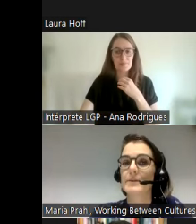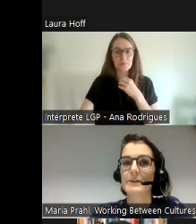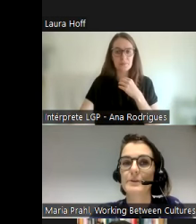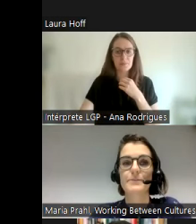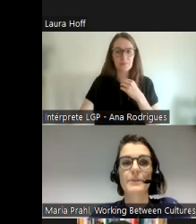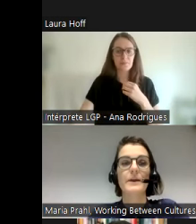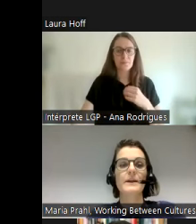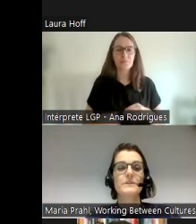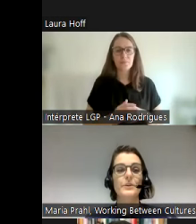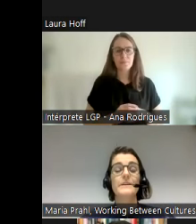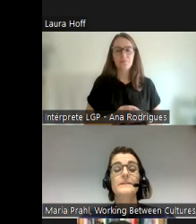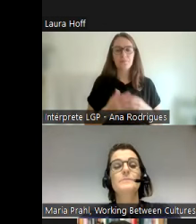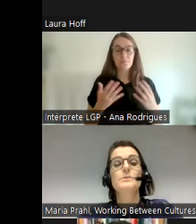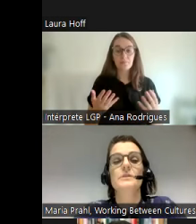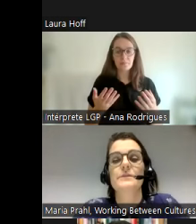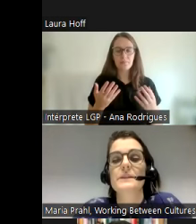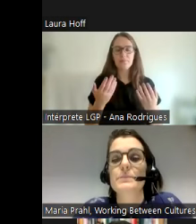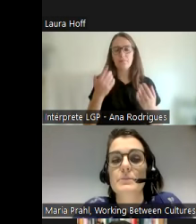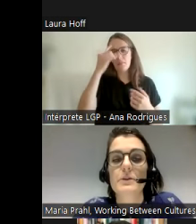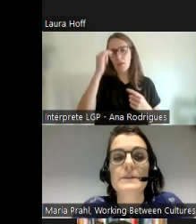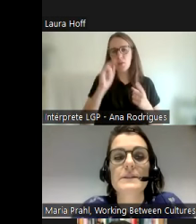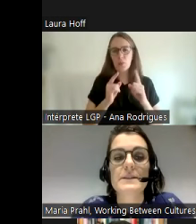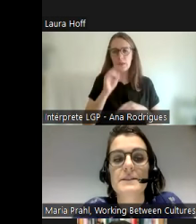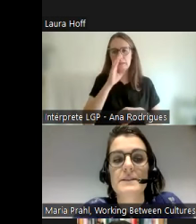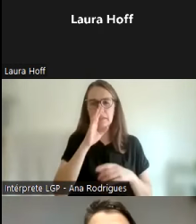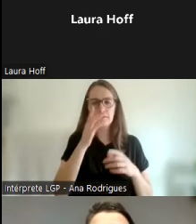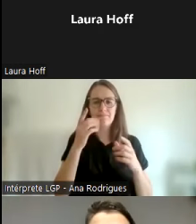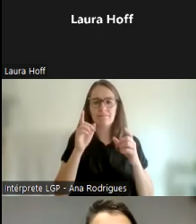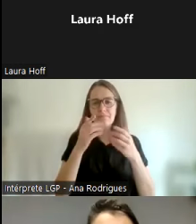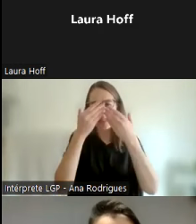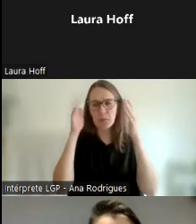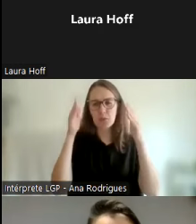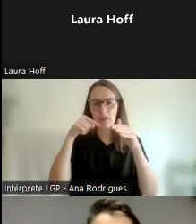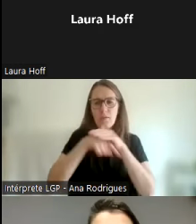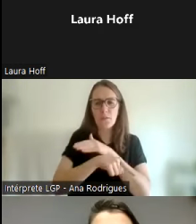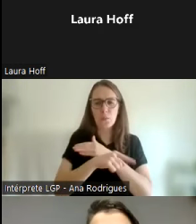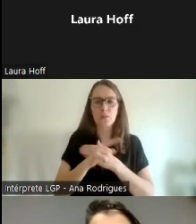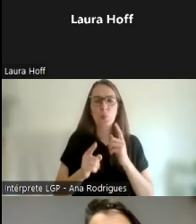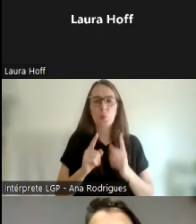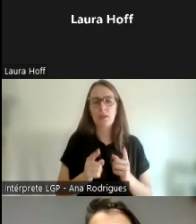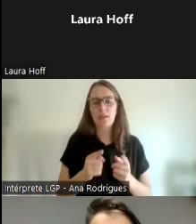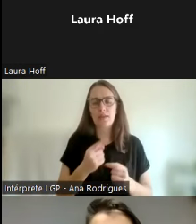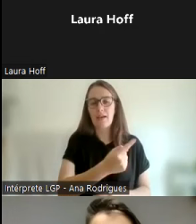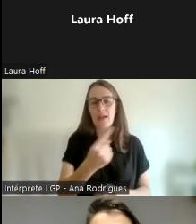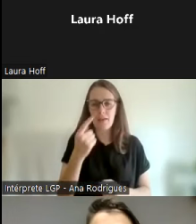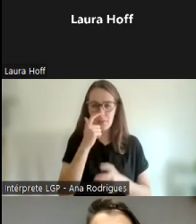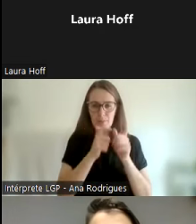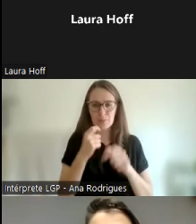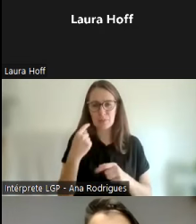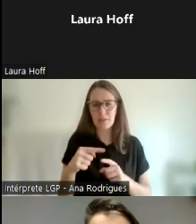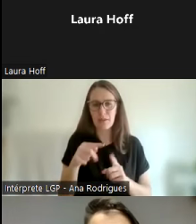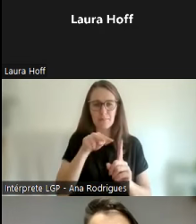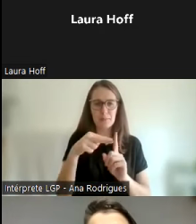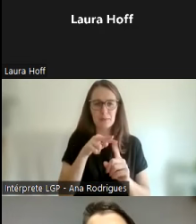democratic values. So the assumption of deep democracy is that each of us has different views and